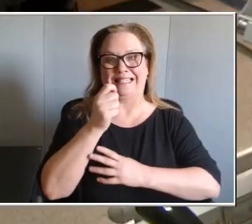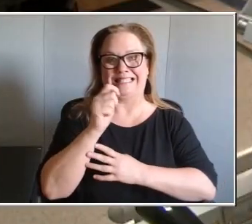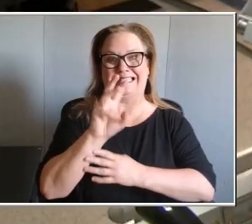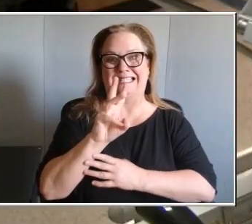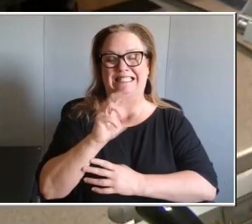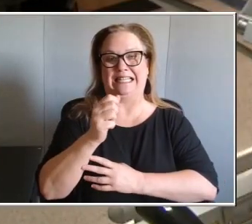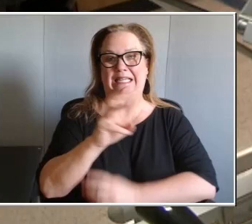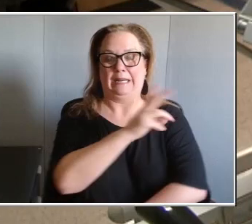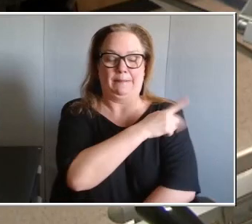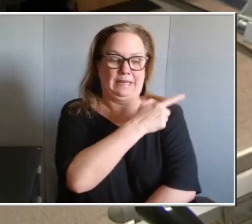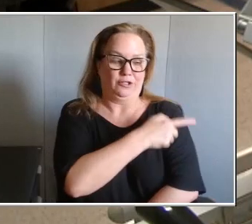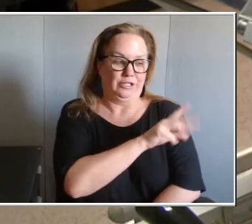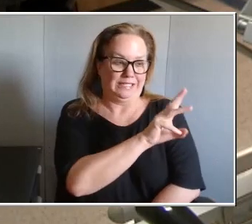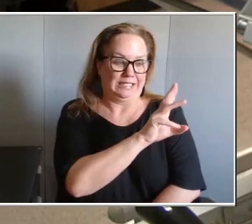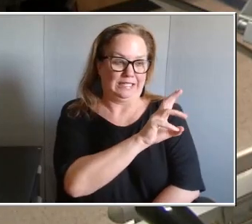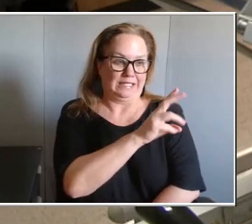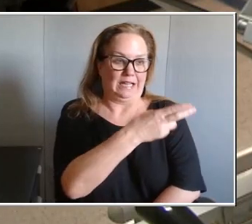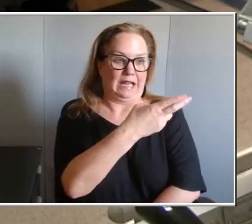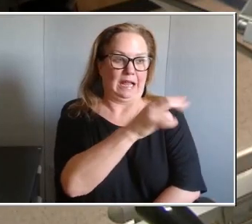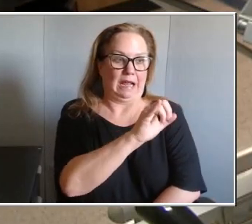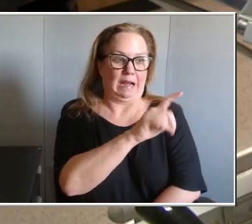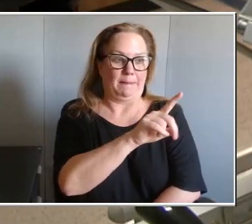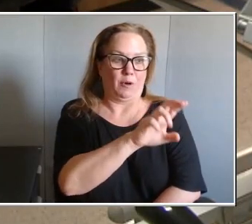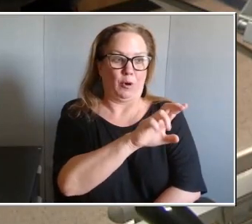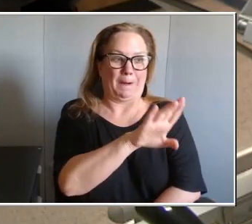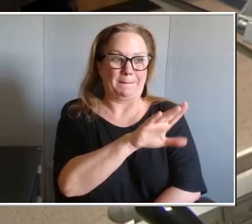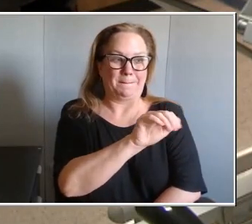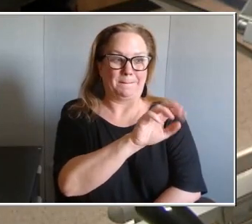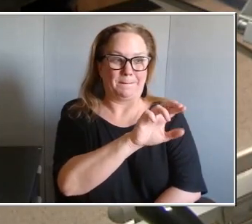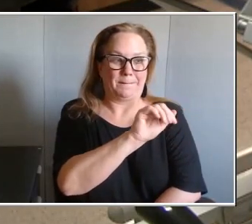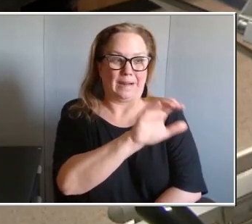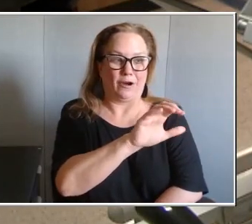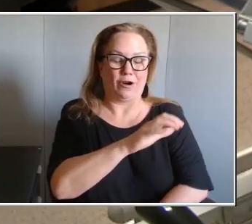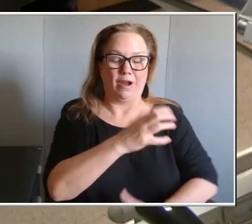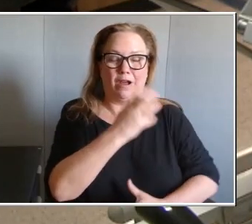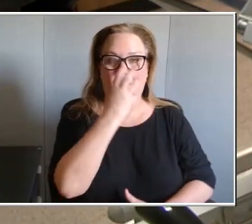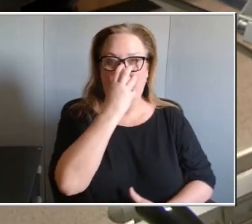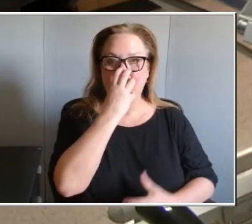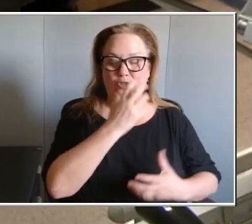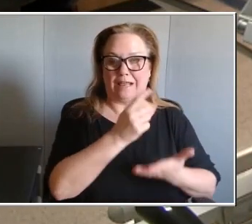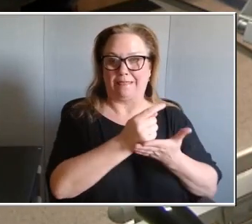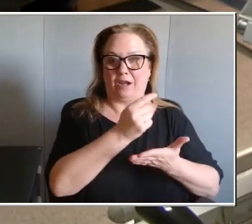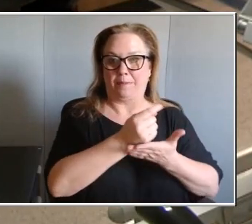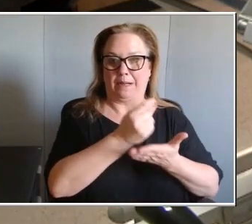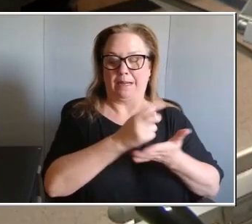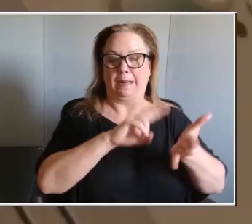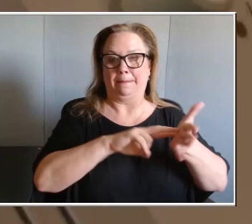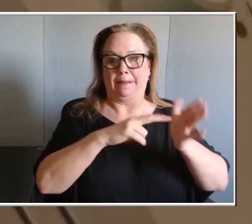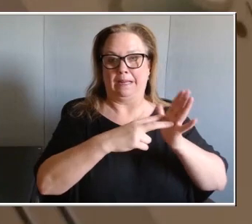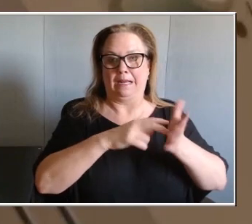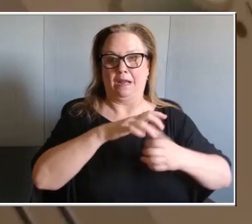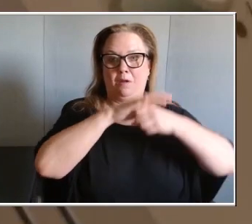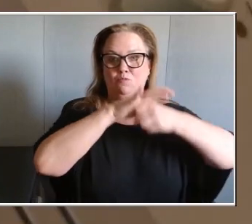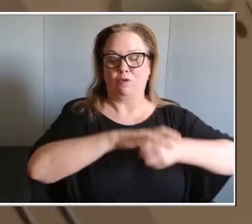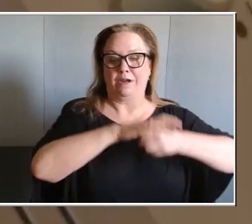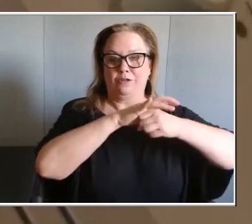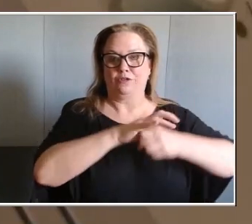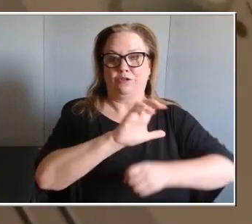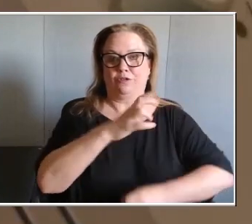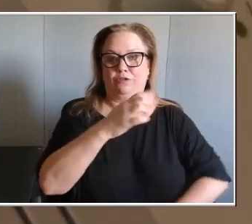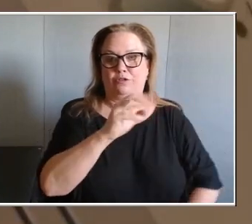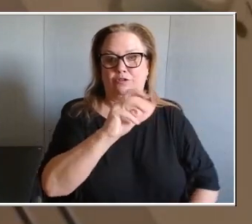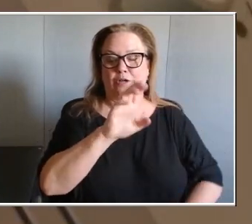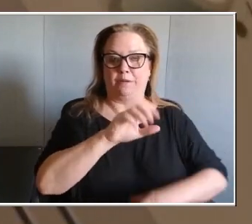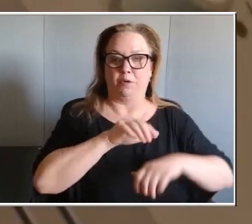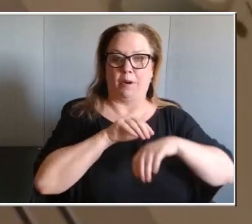of them needed hyperbaric oxygen therapy. Now what this involves is using a highly pressurized chamber that pushes